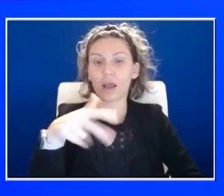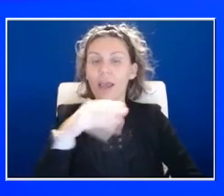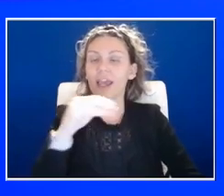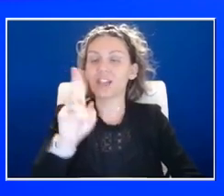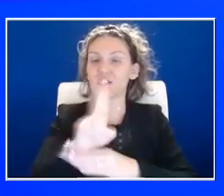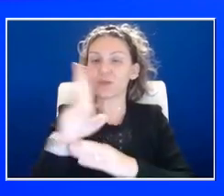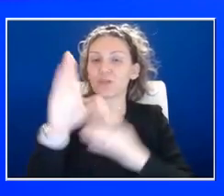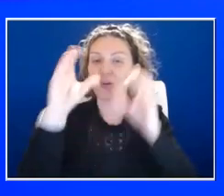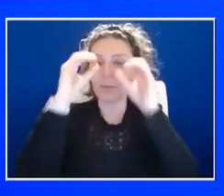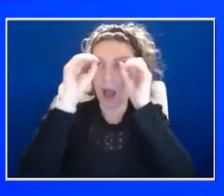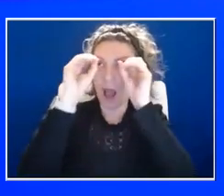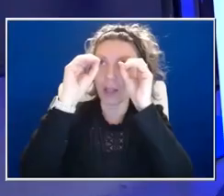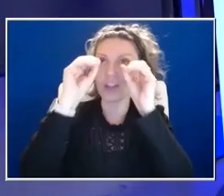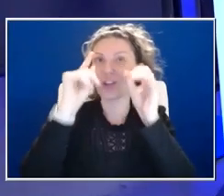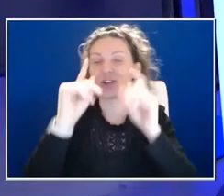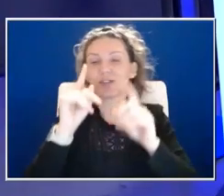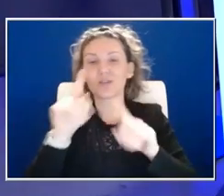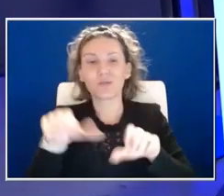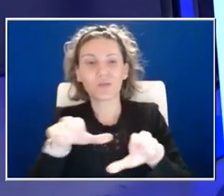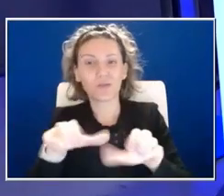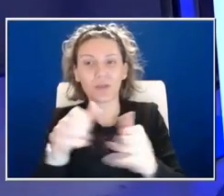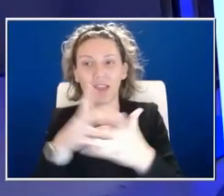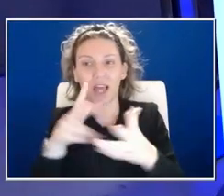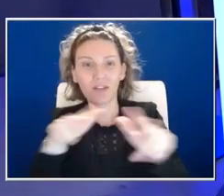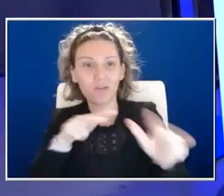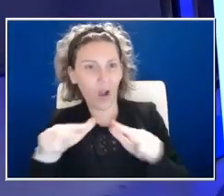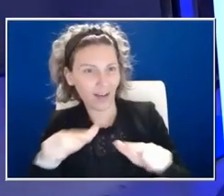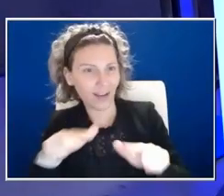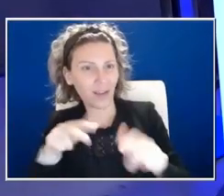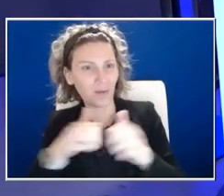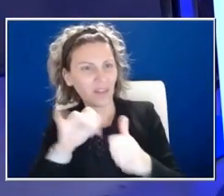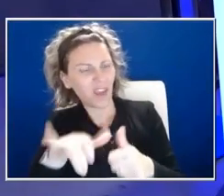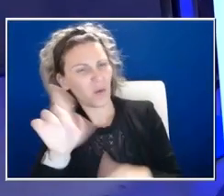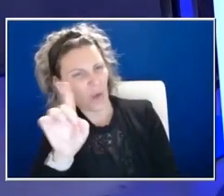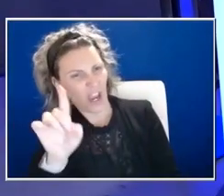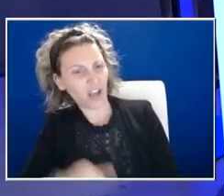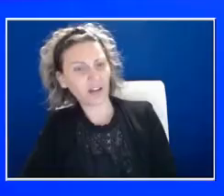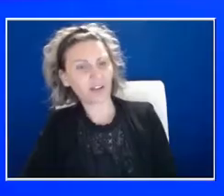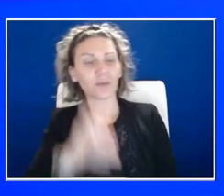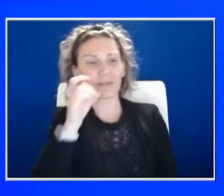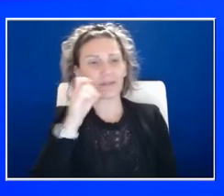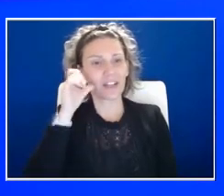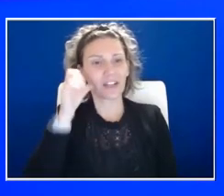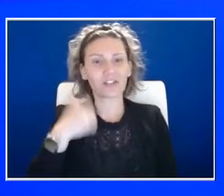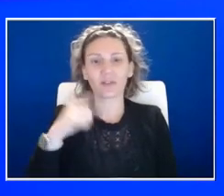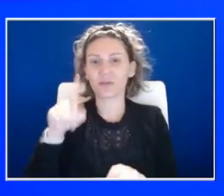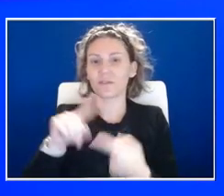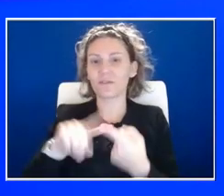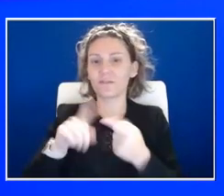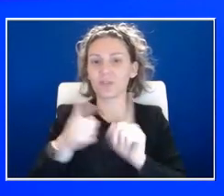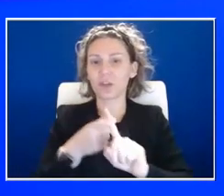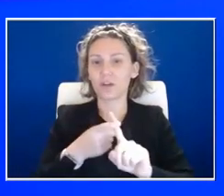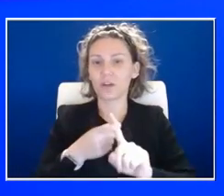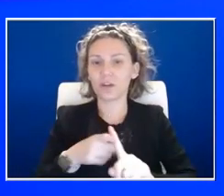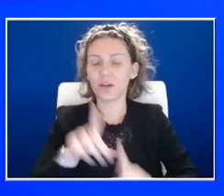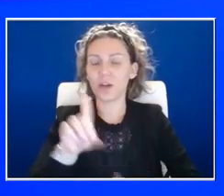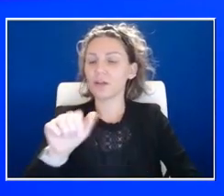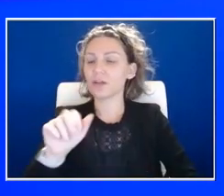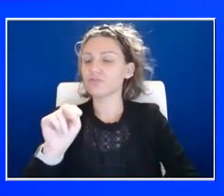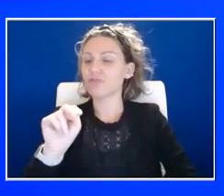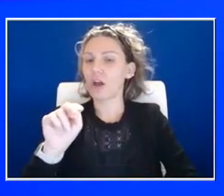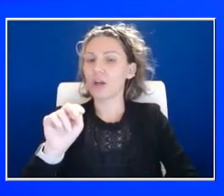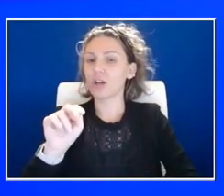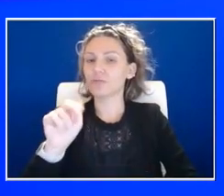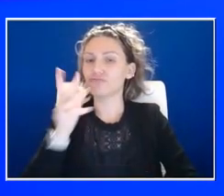walking with that. So I birding. Love mm-hmm. Interesting. Where do you do that? Well, yesterday I went with a friend. We went to Dunn Ranch up north, which is close to